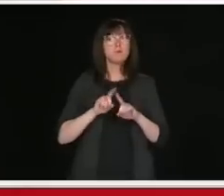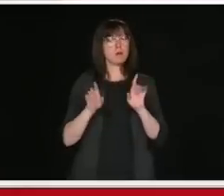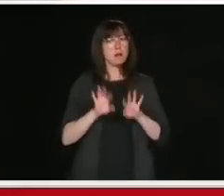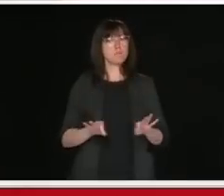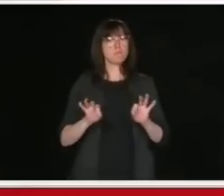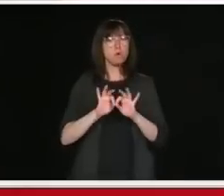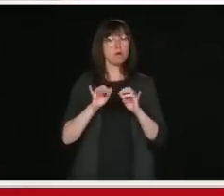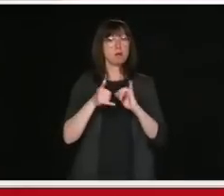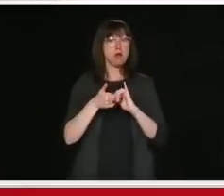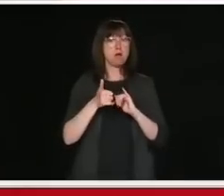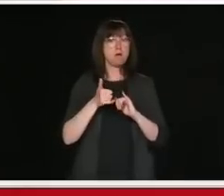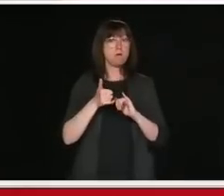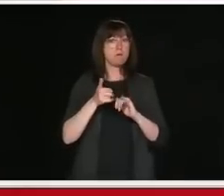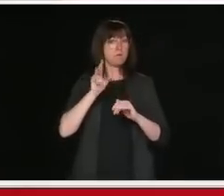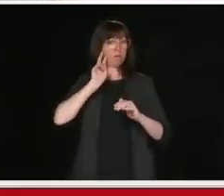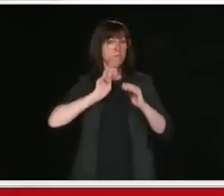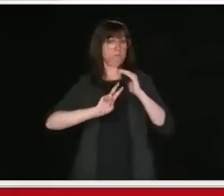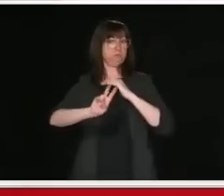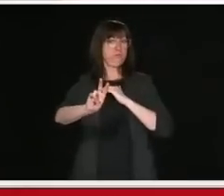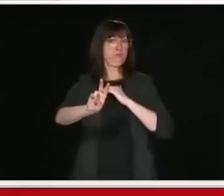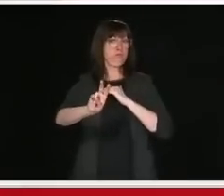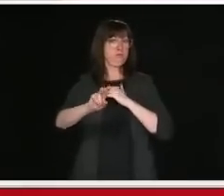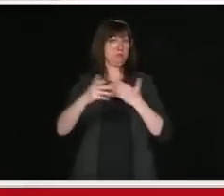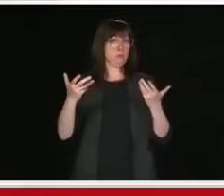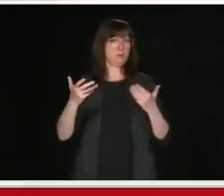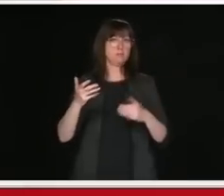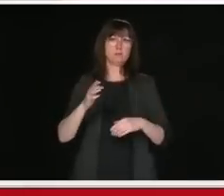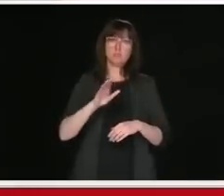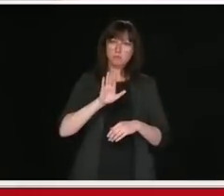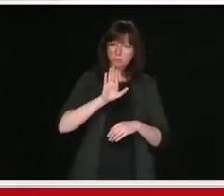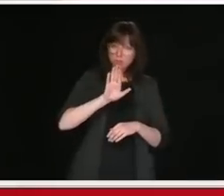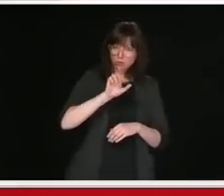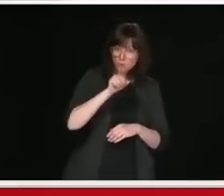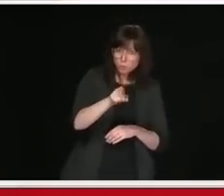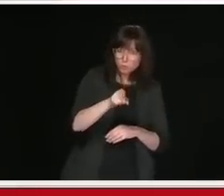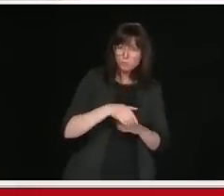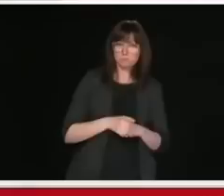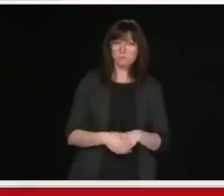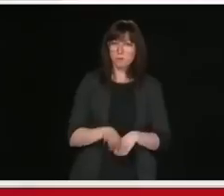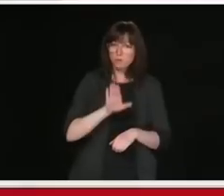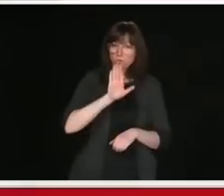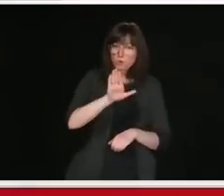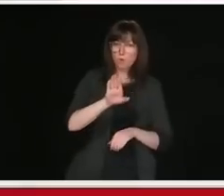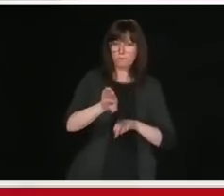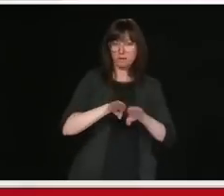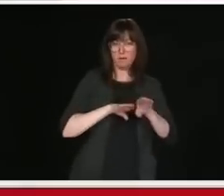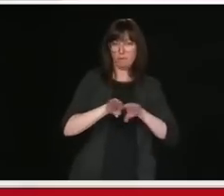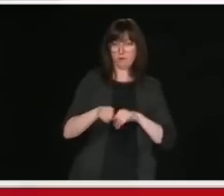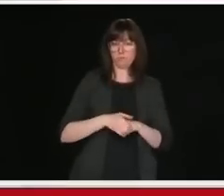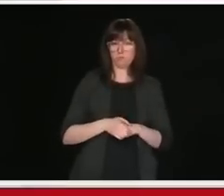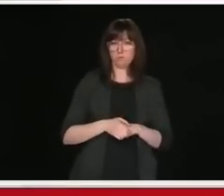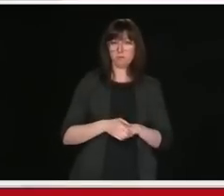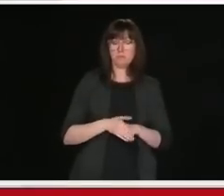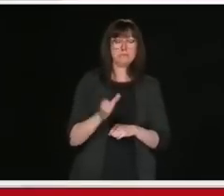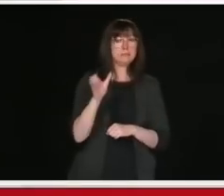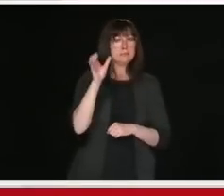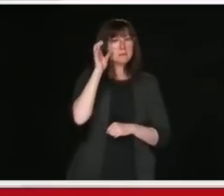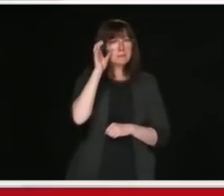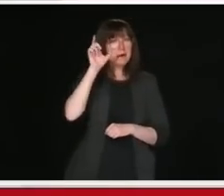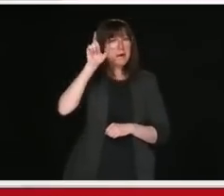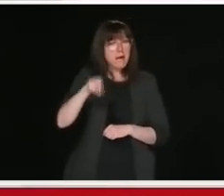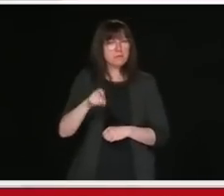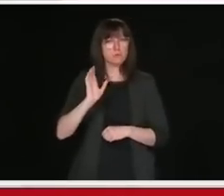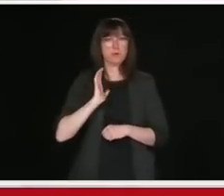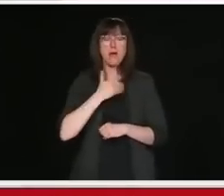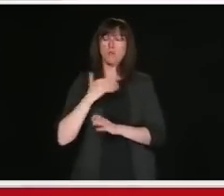you and your behavior. You must listen to the world-class doctors who are already sharing the